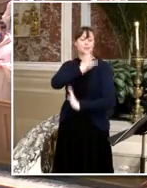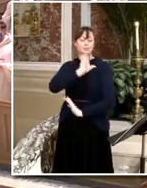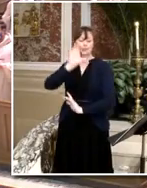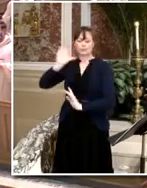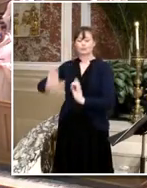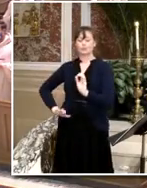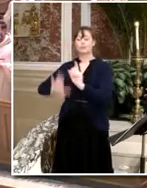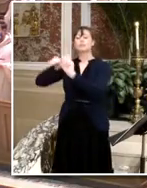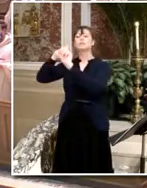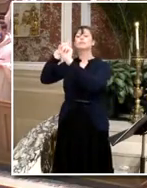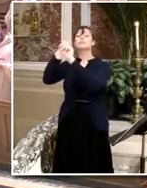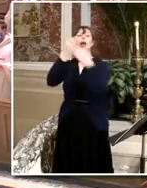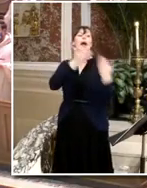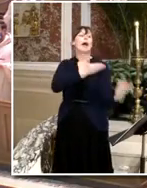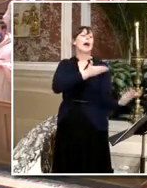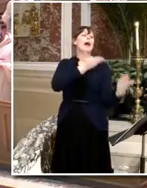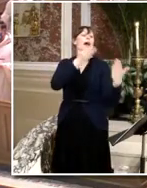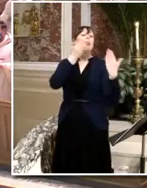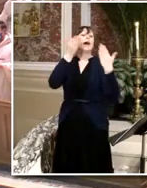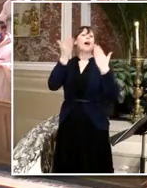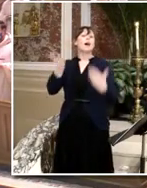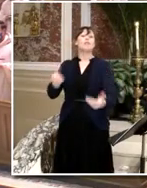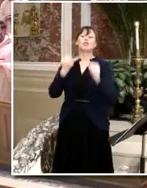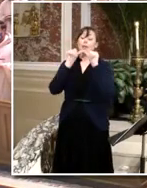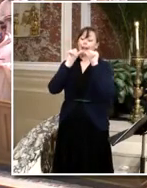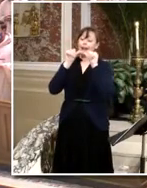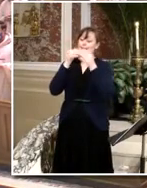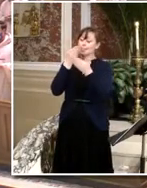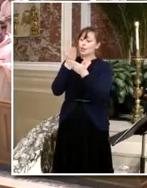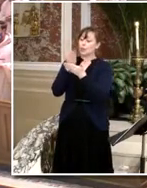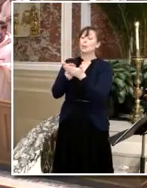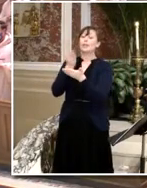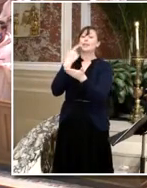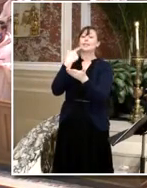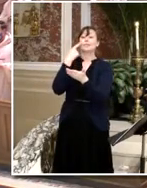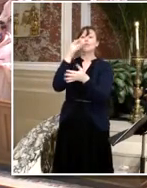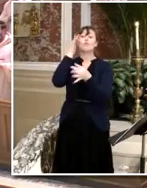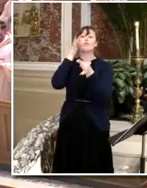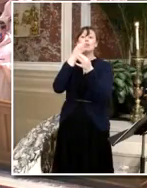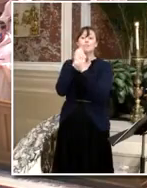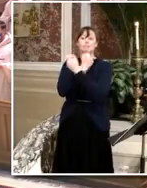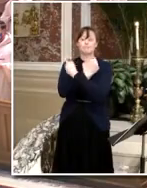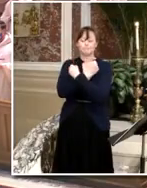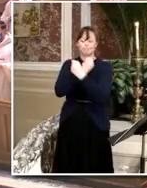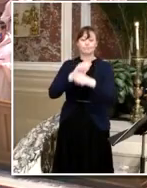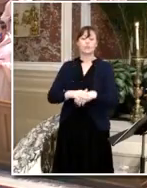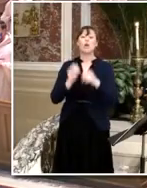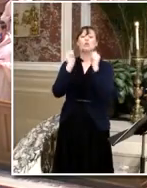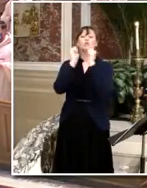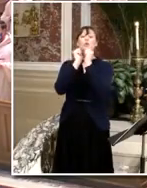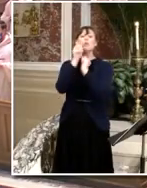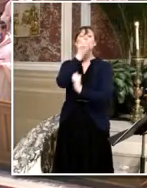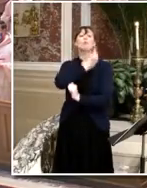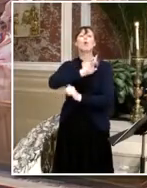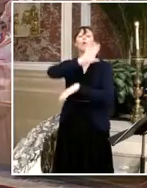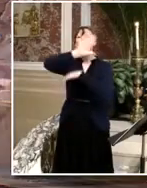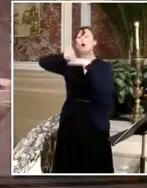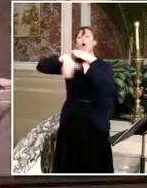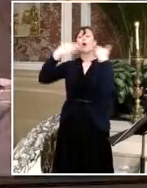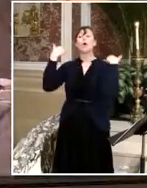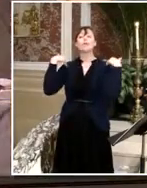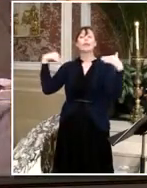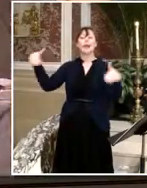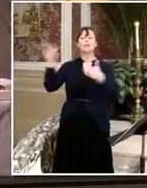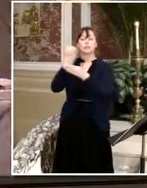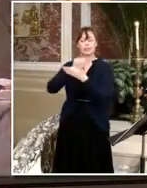and offer you a constant witness of faith and love. And so, Lord, with all the angels and